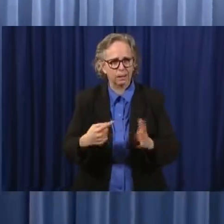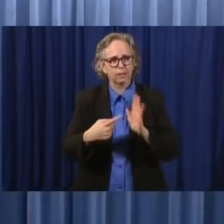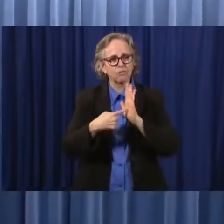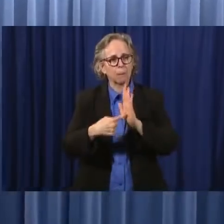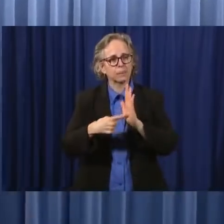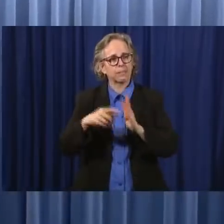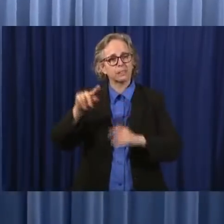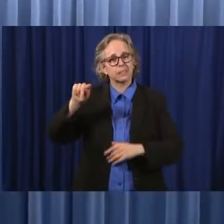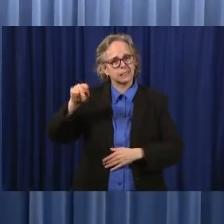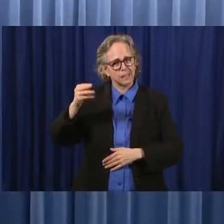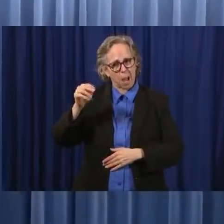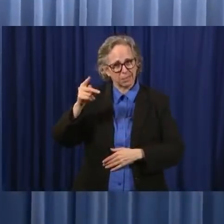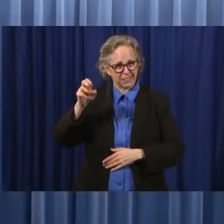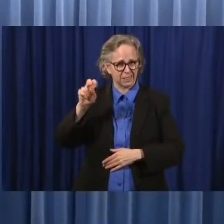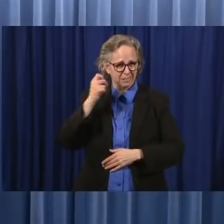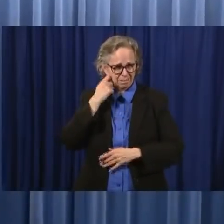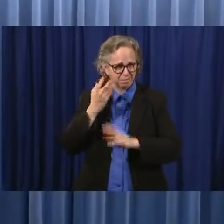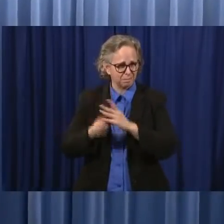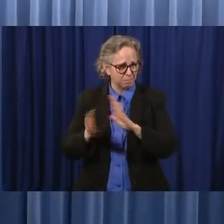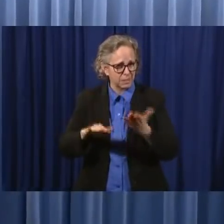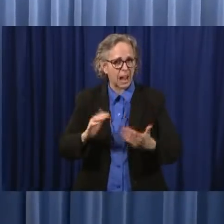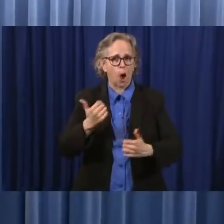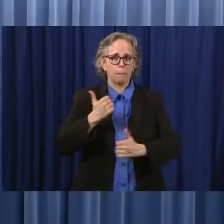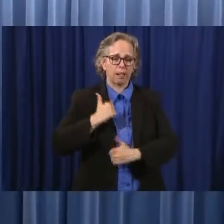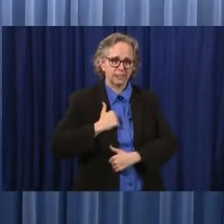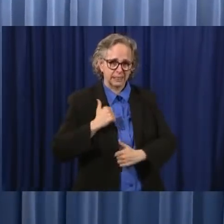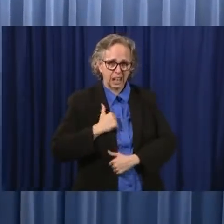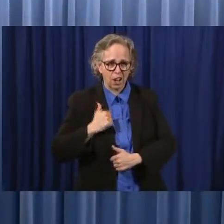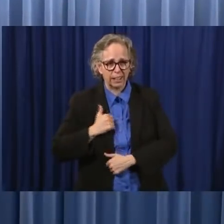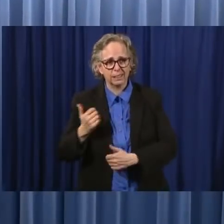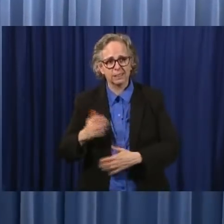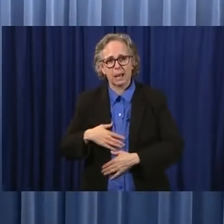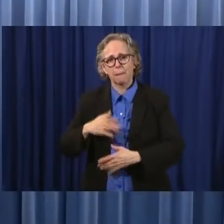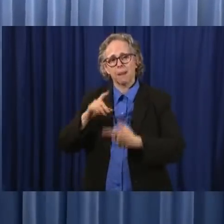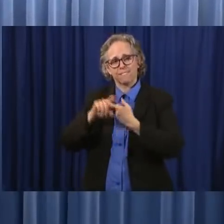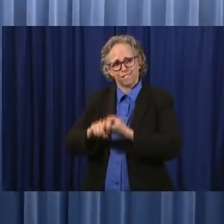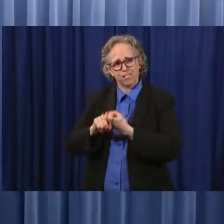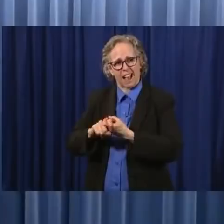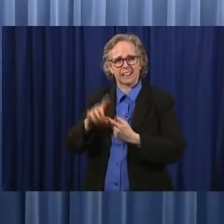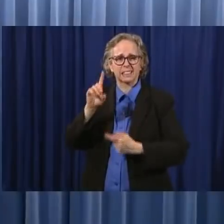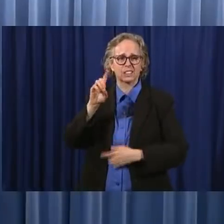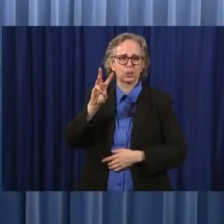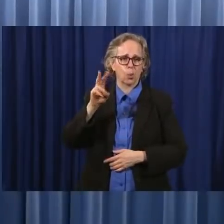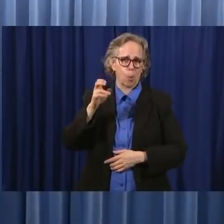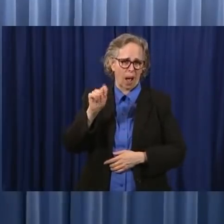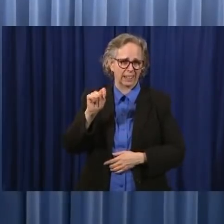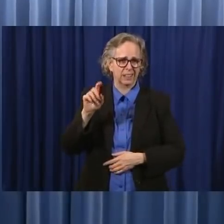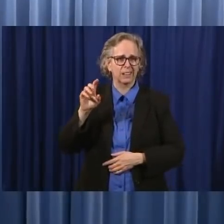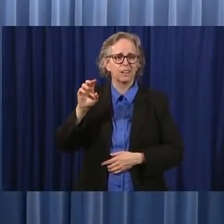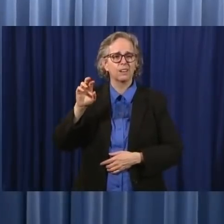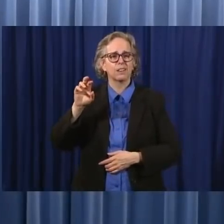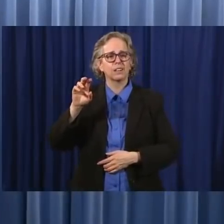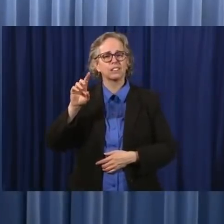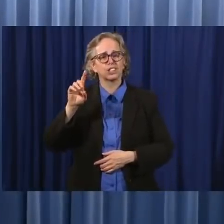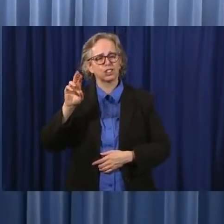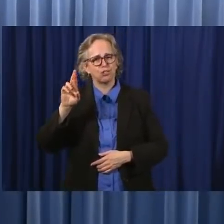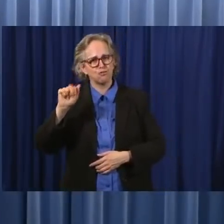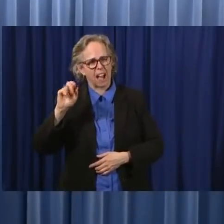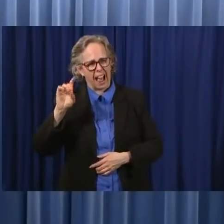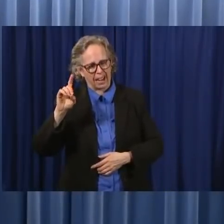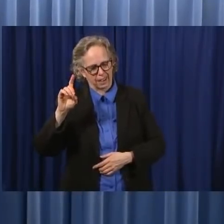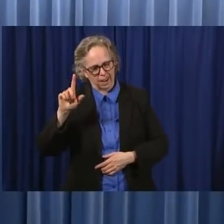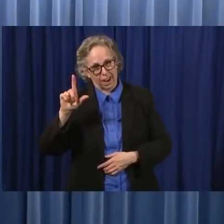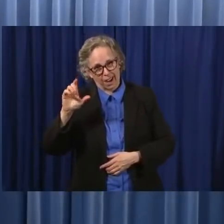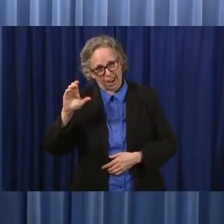military, as well as my friend Dwight Radcliffe, that we play a video of the combined Pinkerton North and